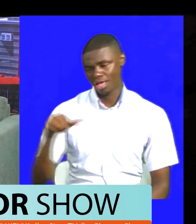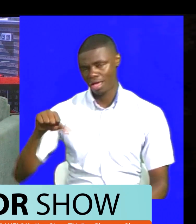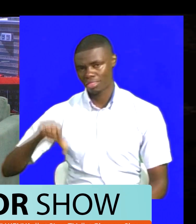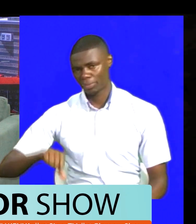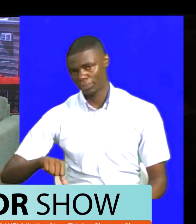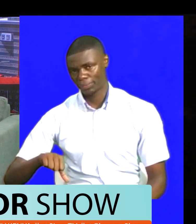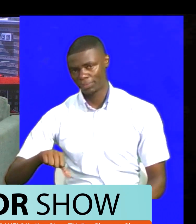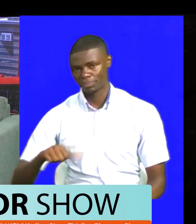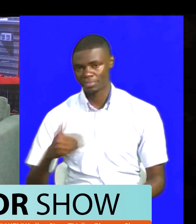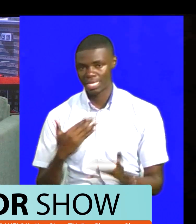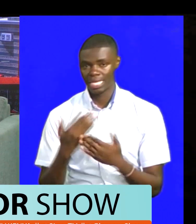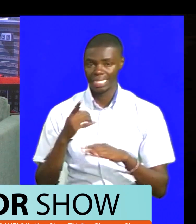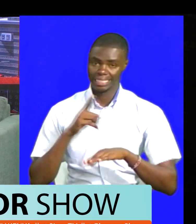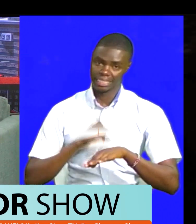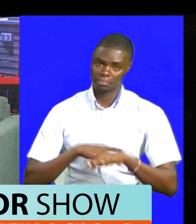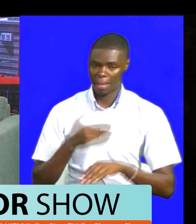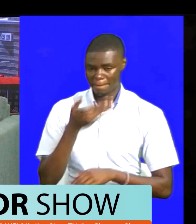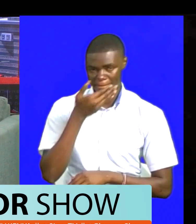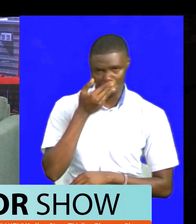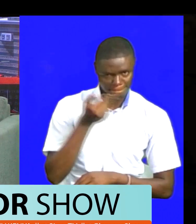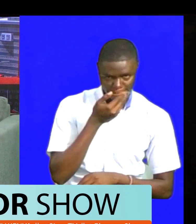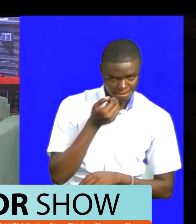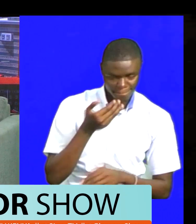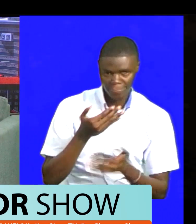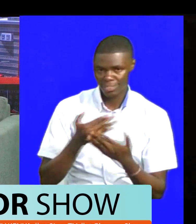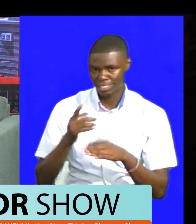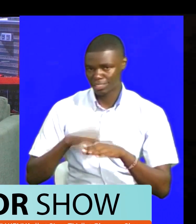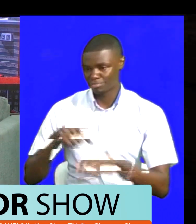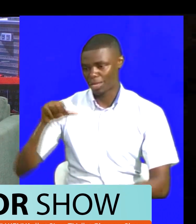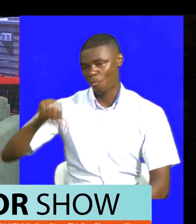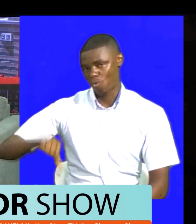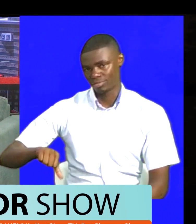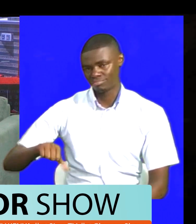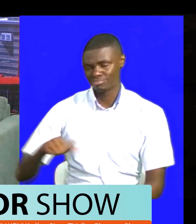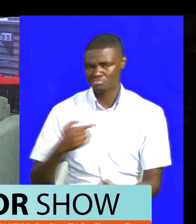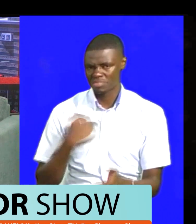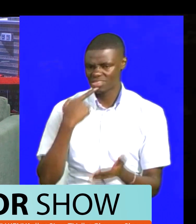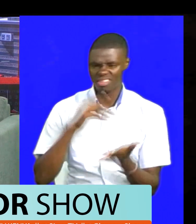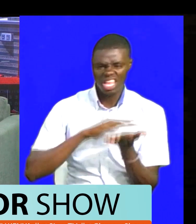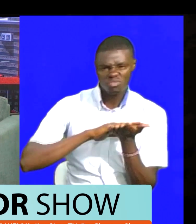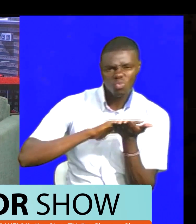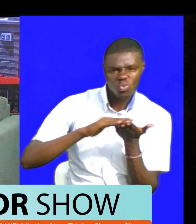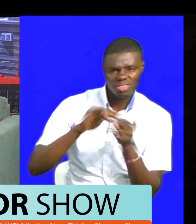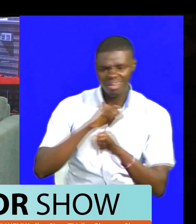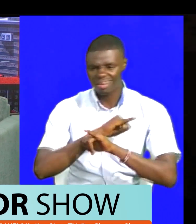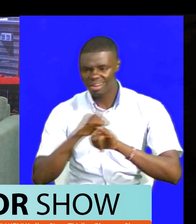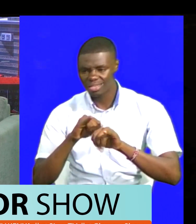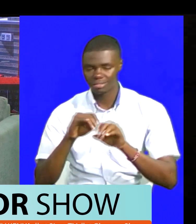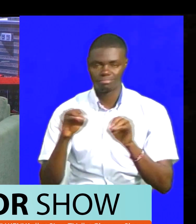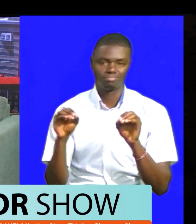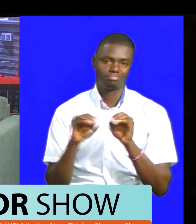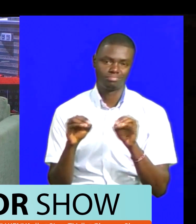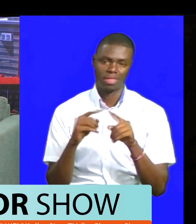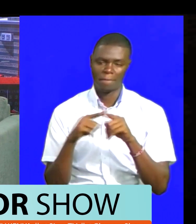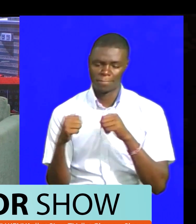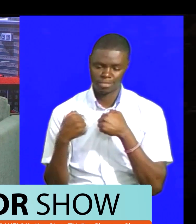have some times that are best for us. I cannot say that it has been smooth. It's a matter of struggling.